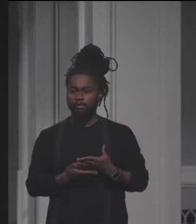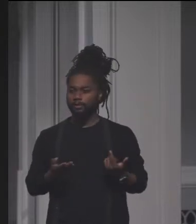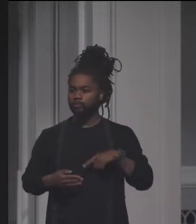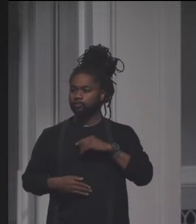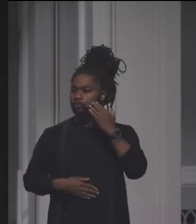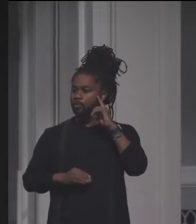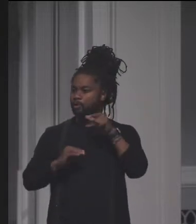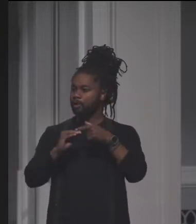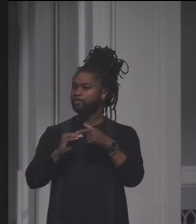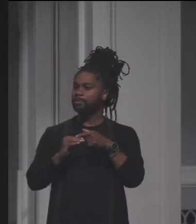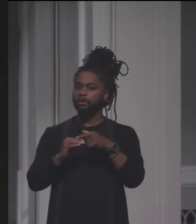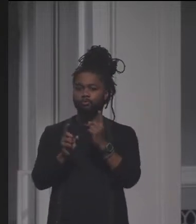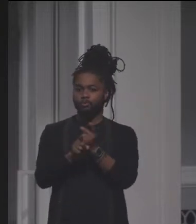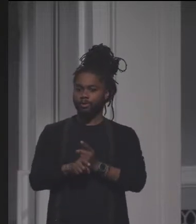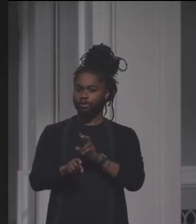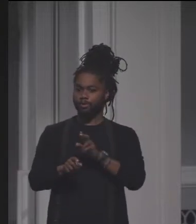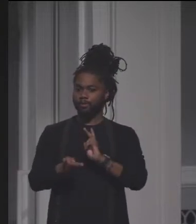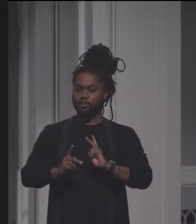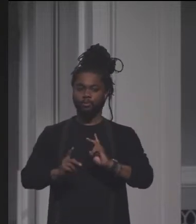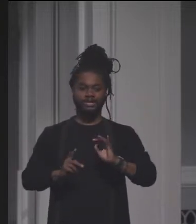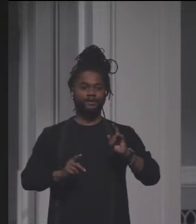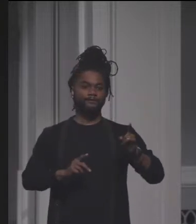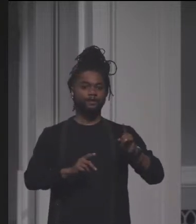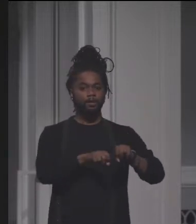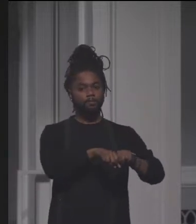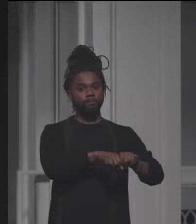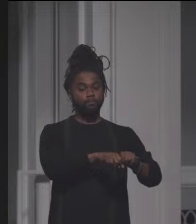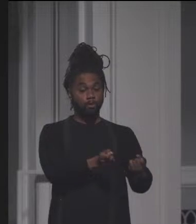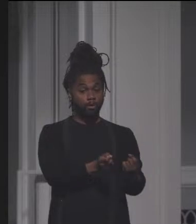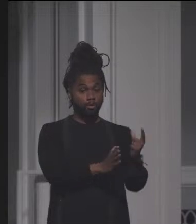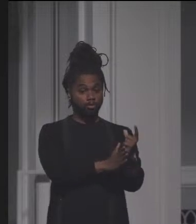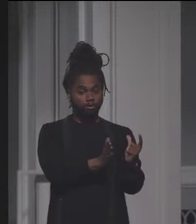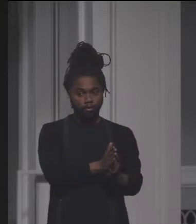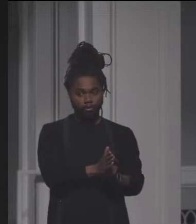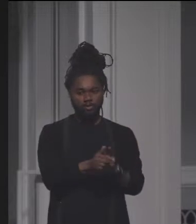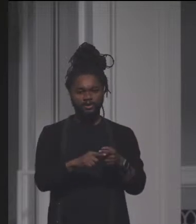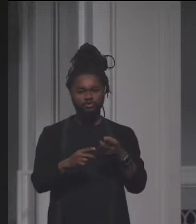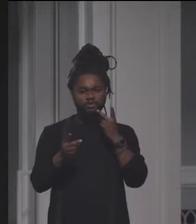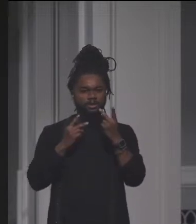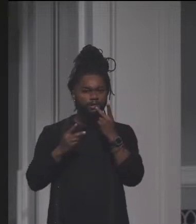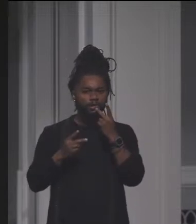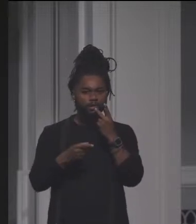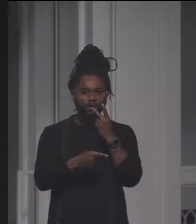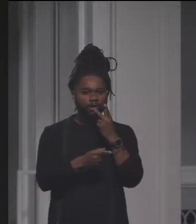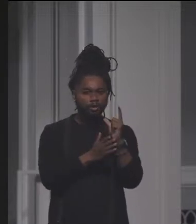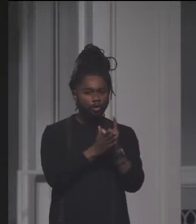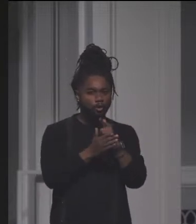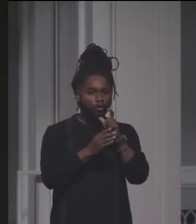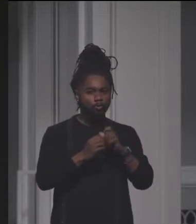people is when they break the law. And then you have to look at who's been making the law,